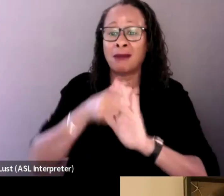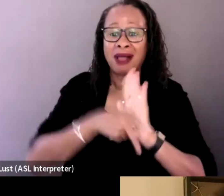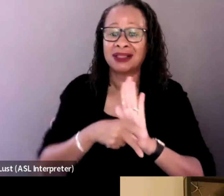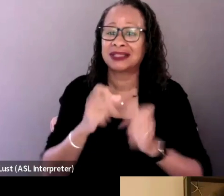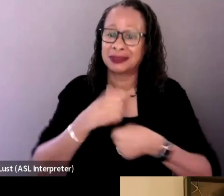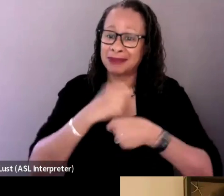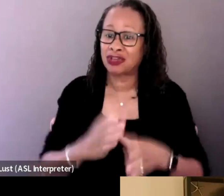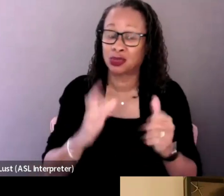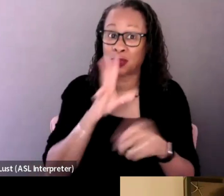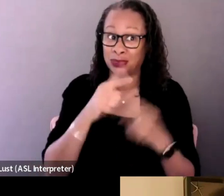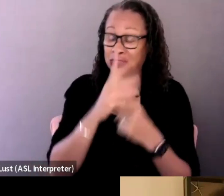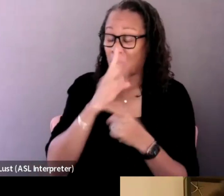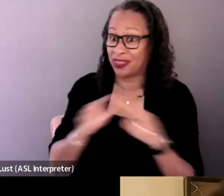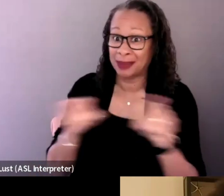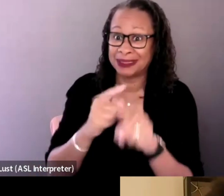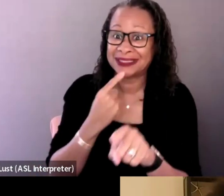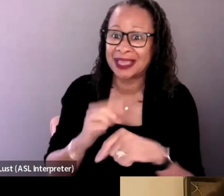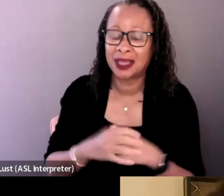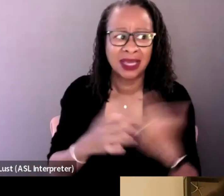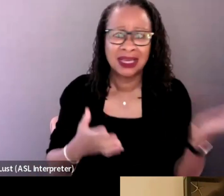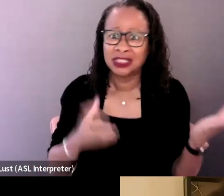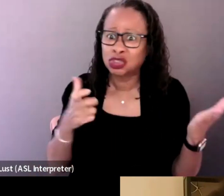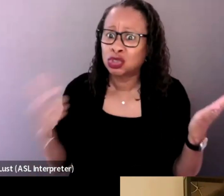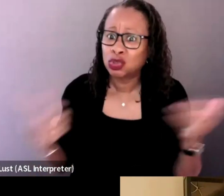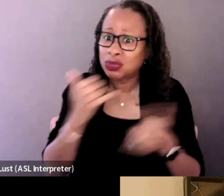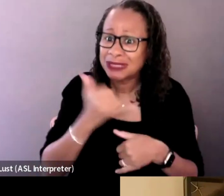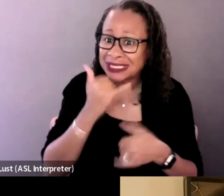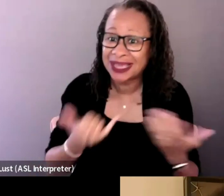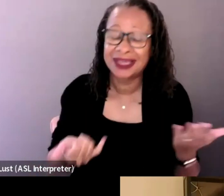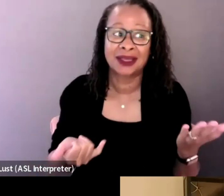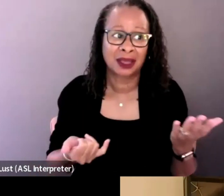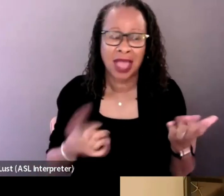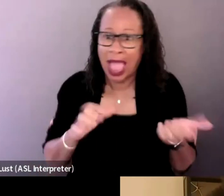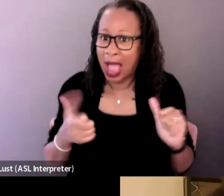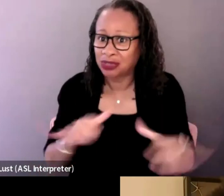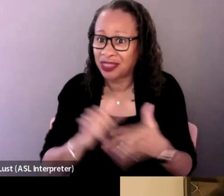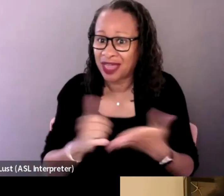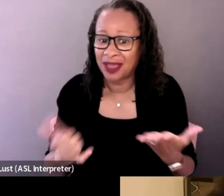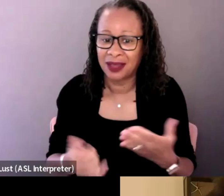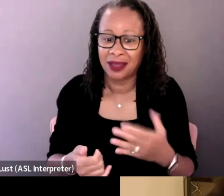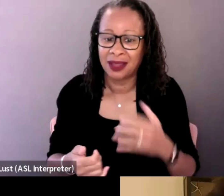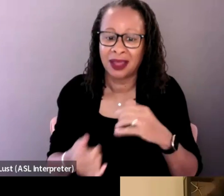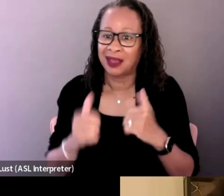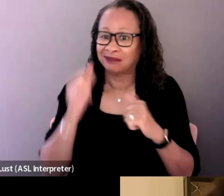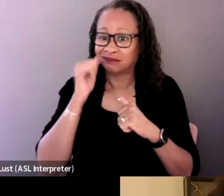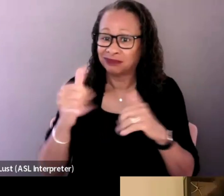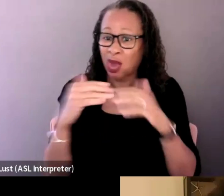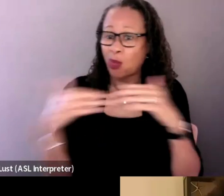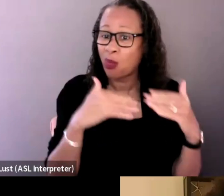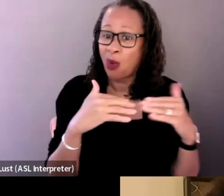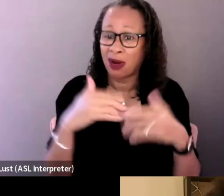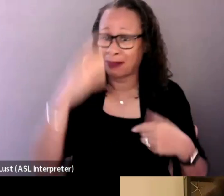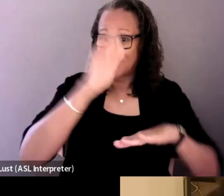with them and we say that this is a huge mistake, that what happened, and how did that forever war mentality even exist in the first place,